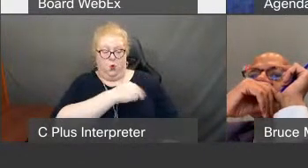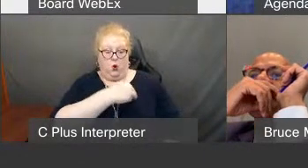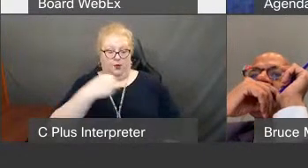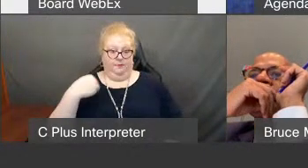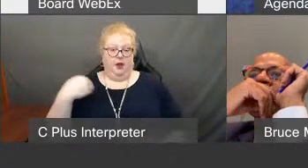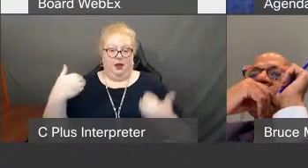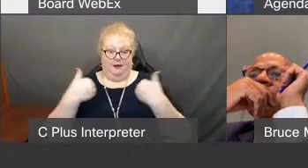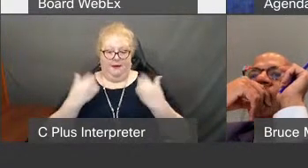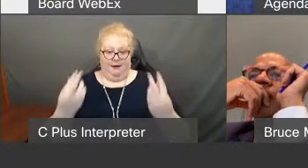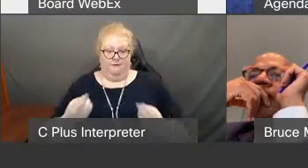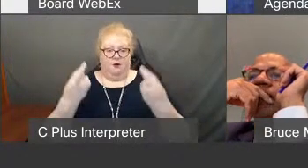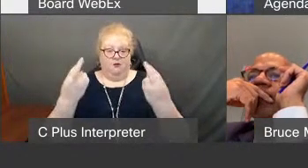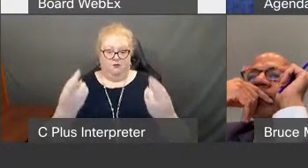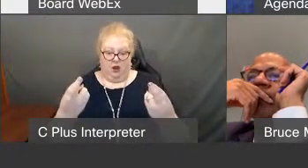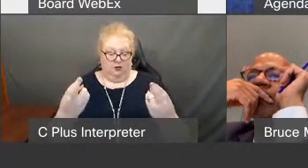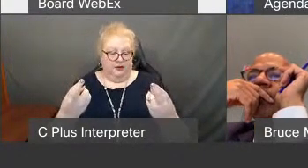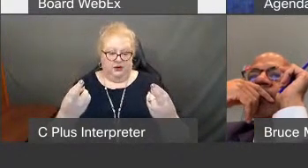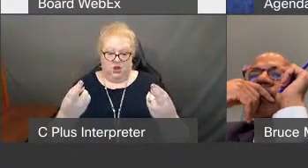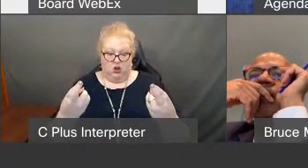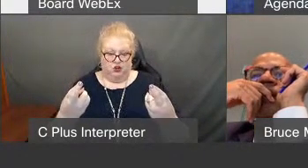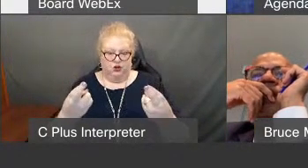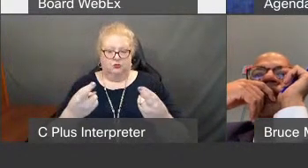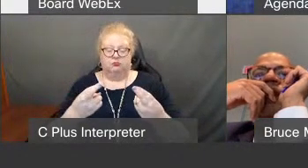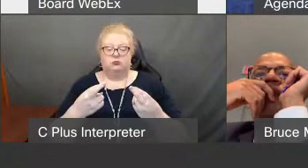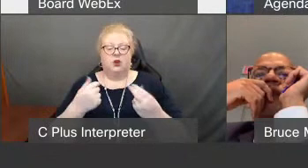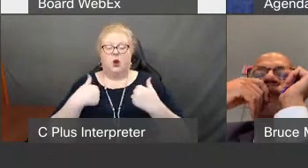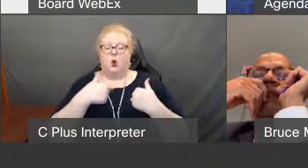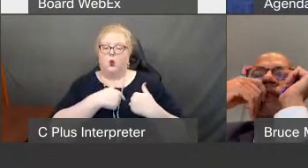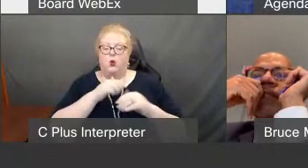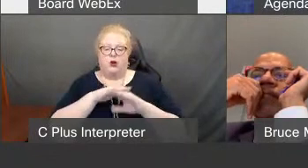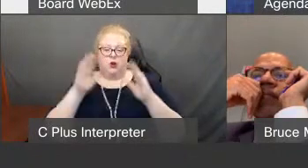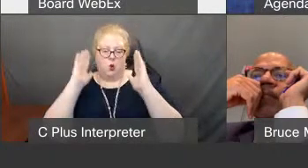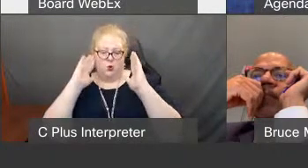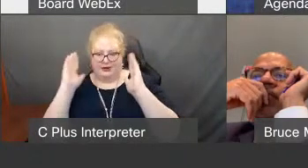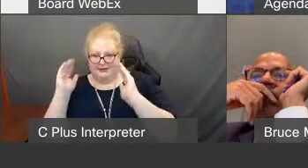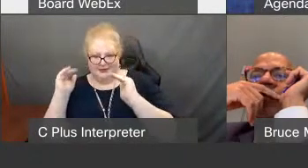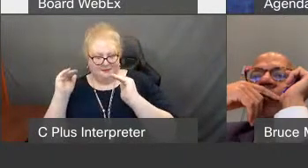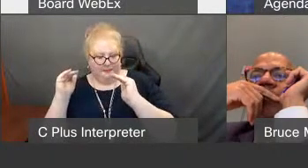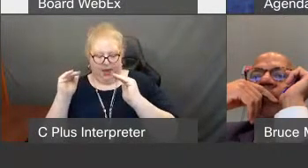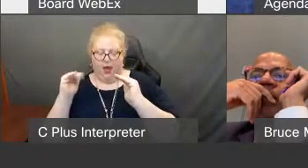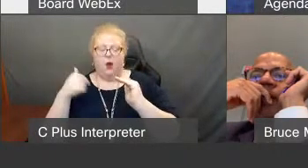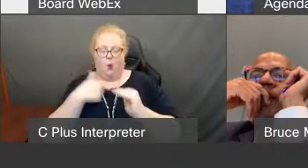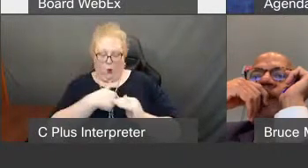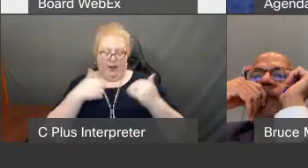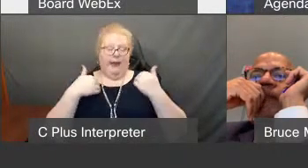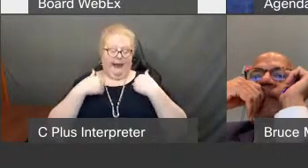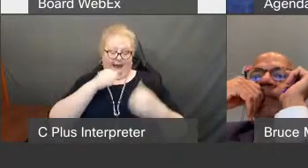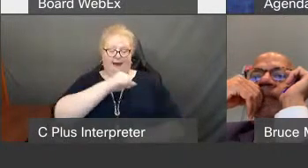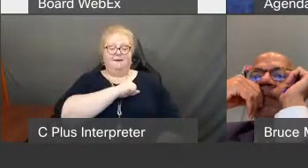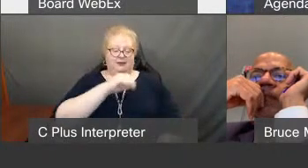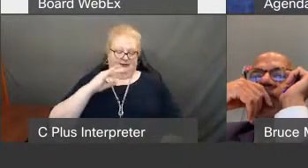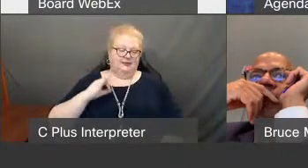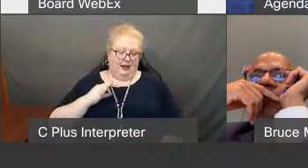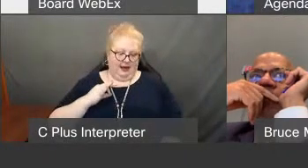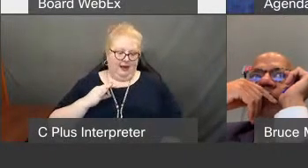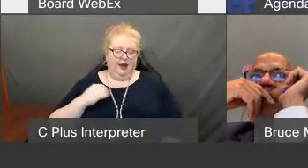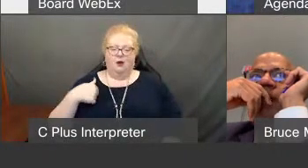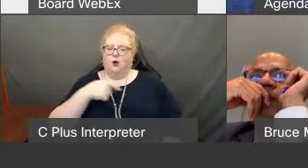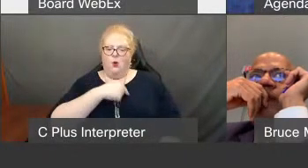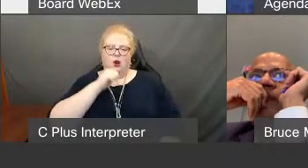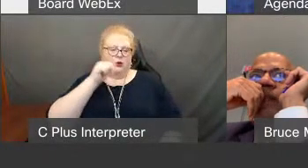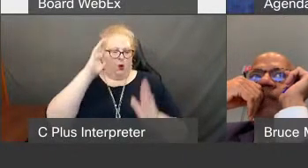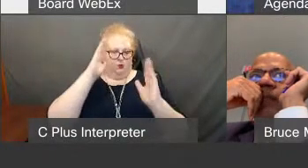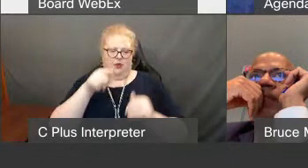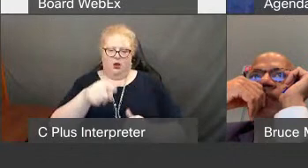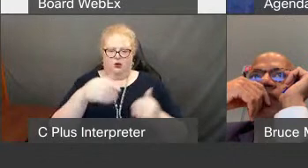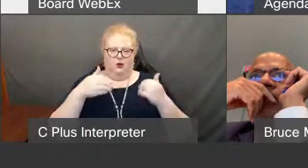not, we don't expect, that's the reason why we have a staff, we don't expect you to have a comprehensive